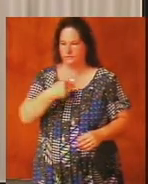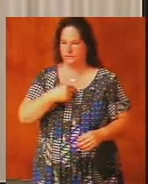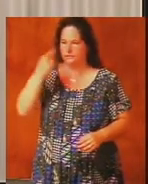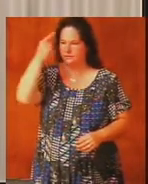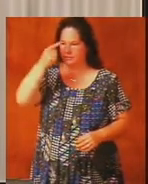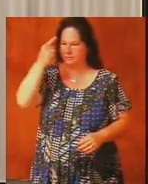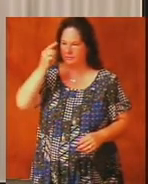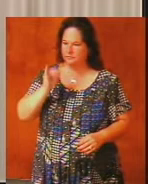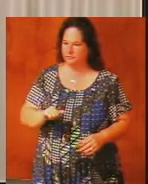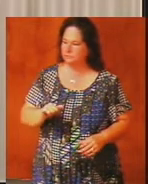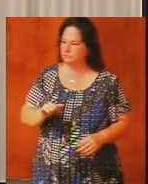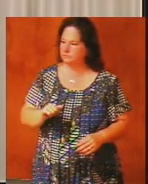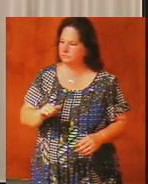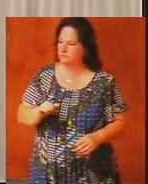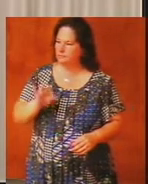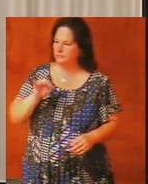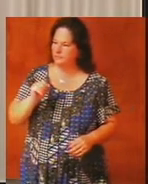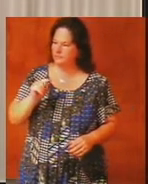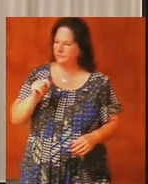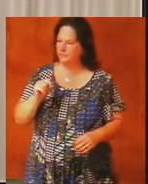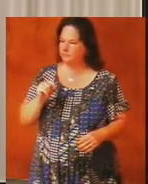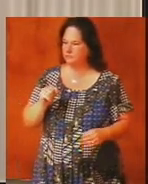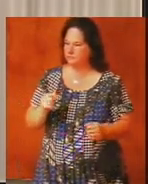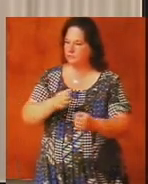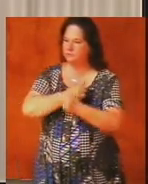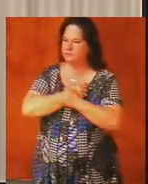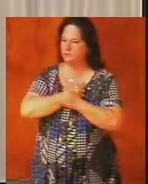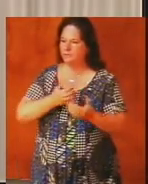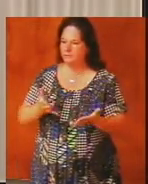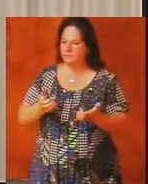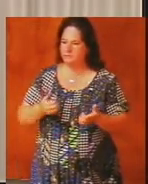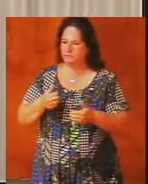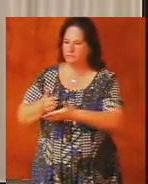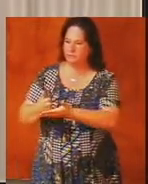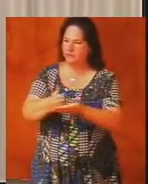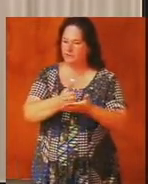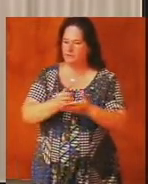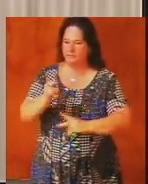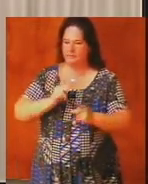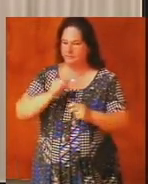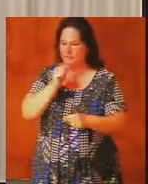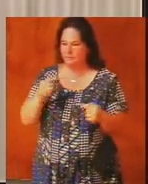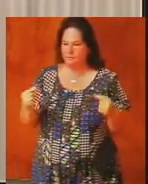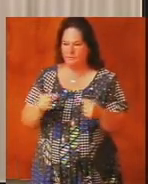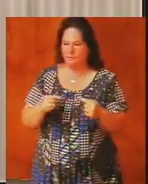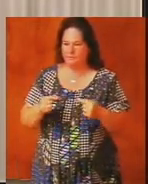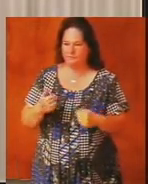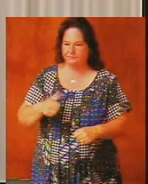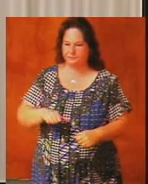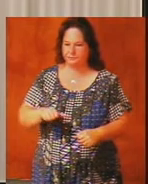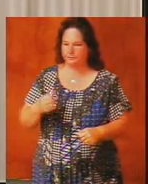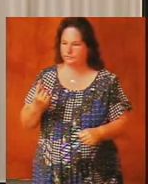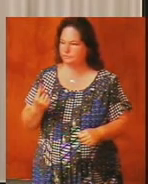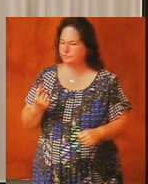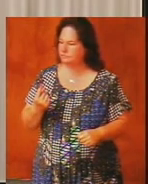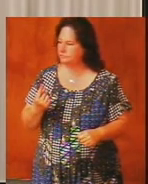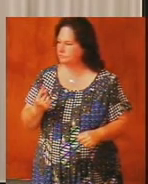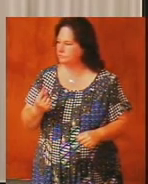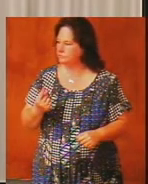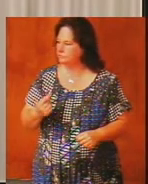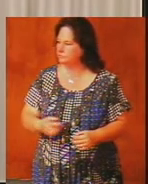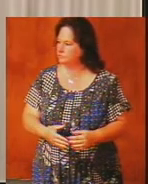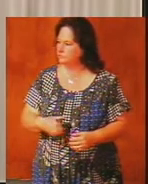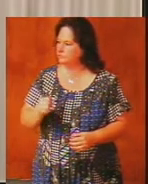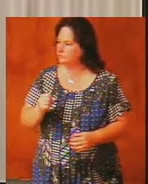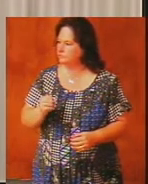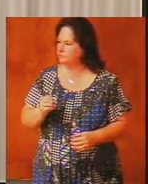very fact. Love wants to help people. Love doesn't want to hurt anyone.